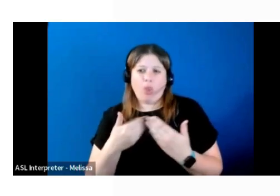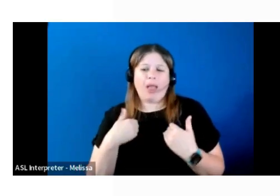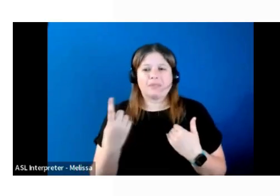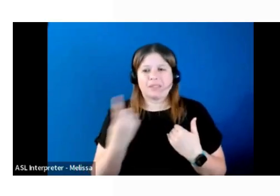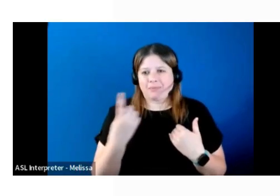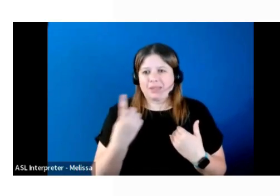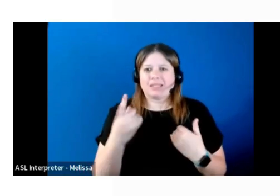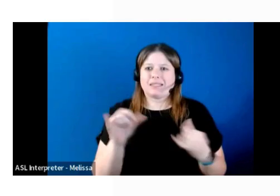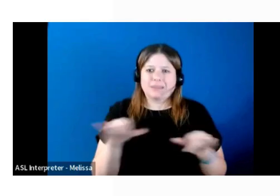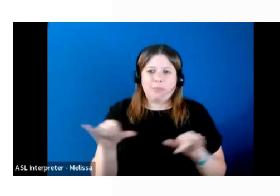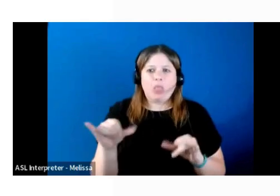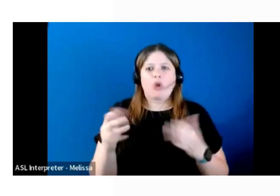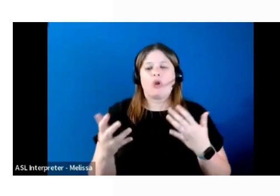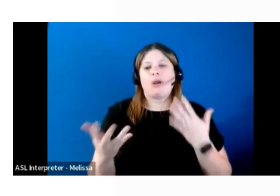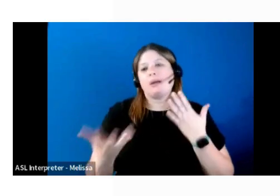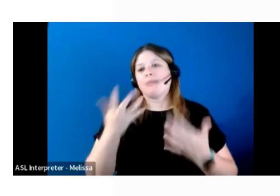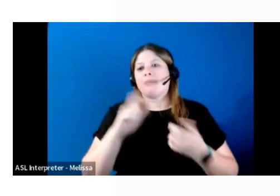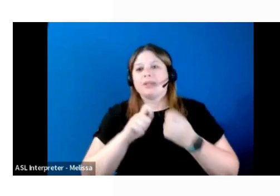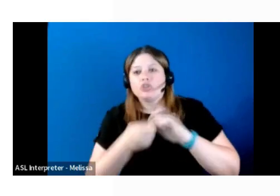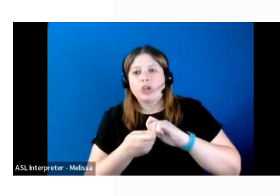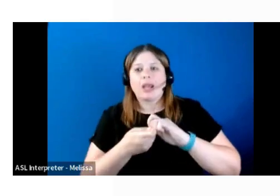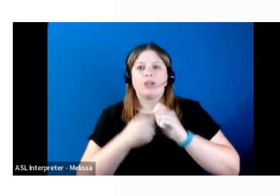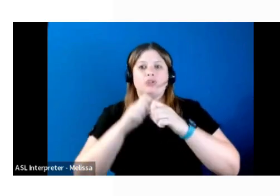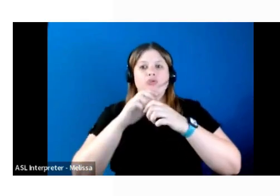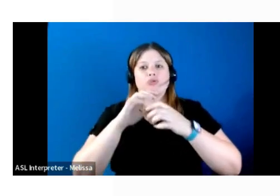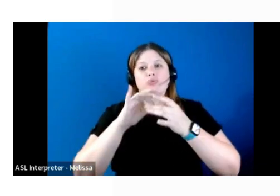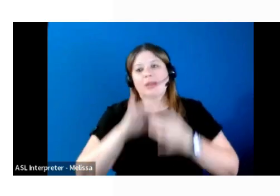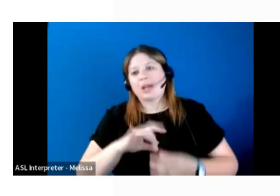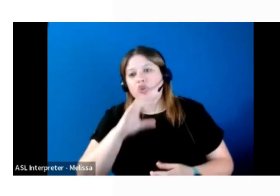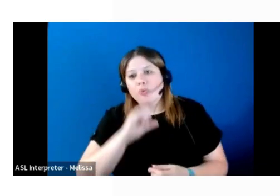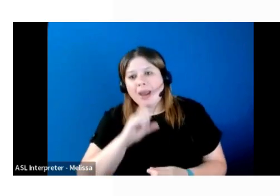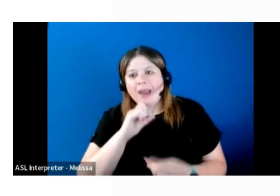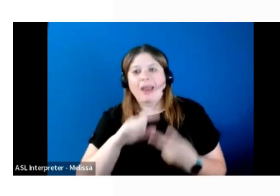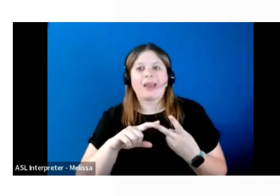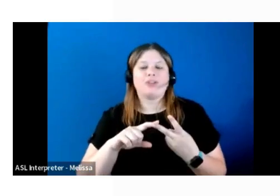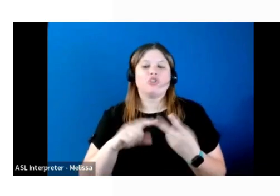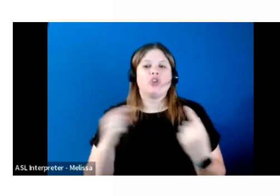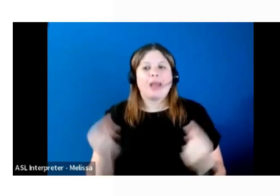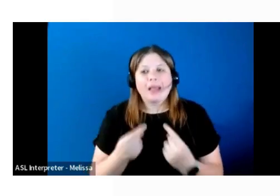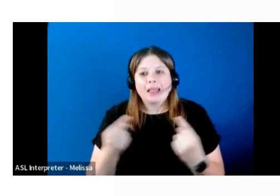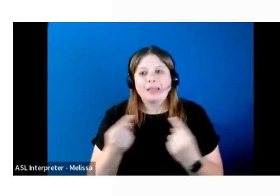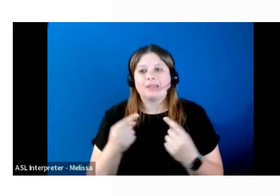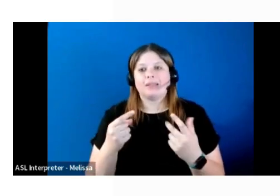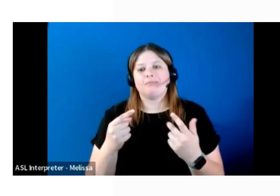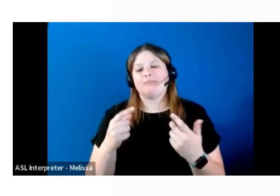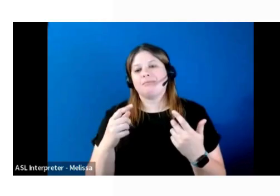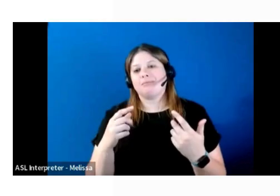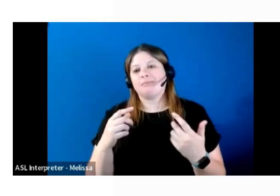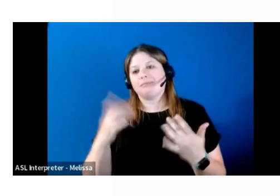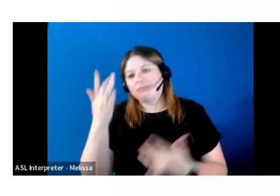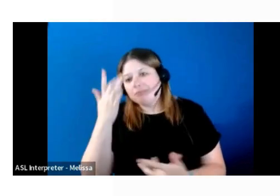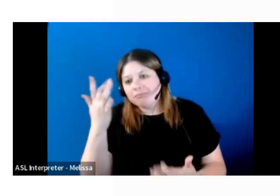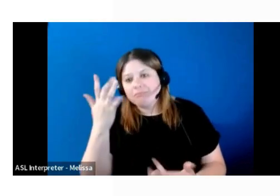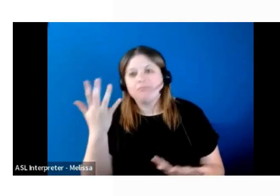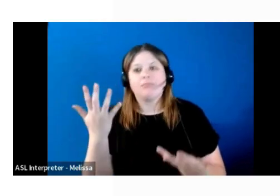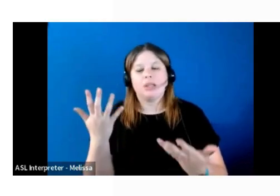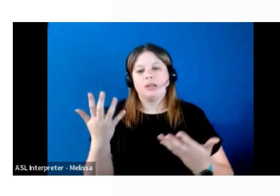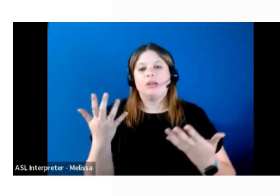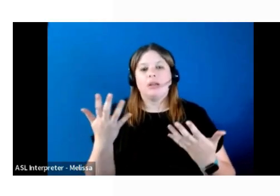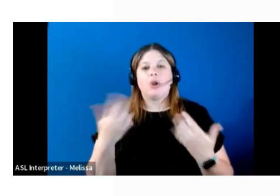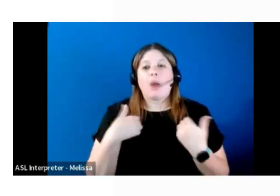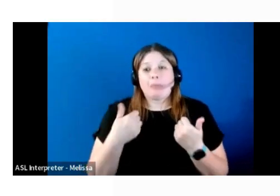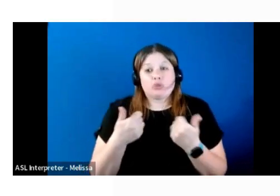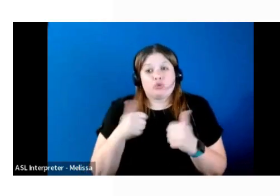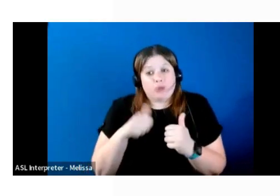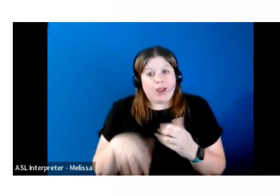to your body related to age, illness, injury. And I'm going to try to do some music for